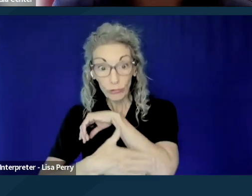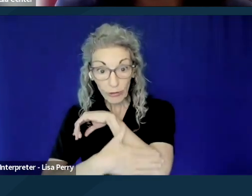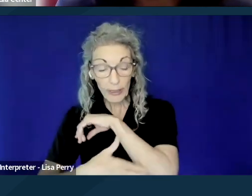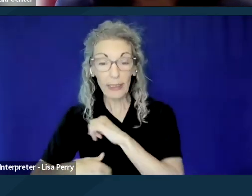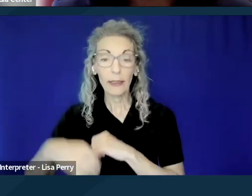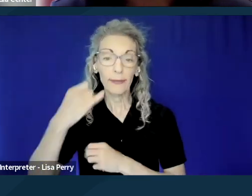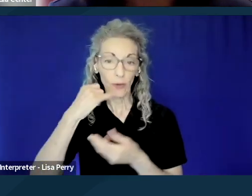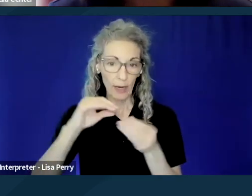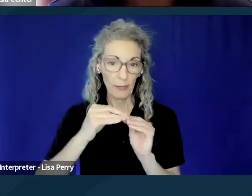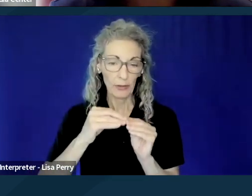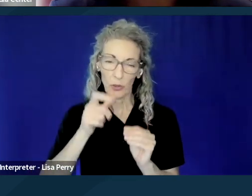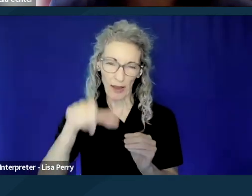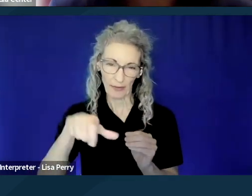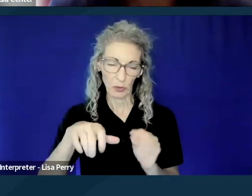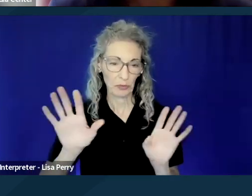Next slide.